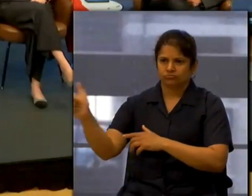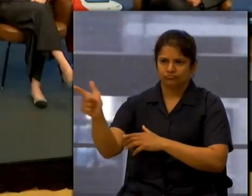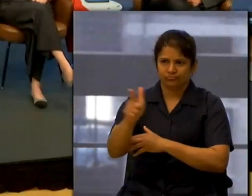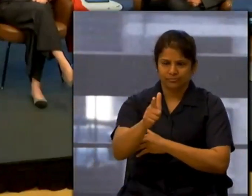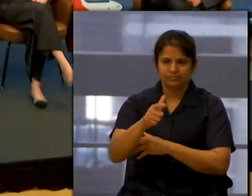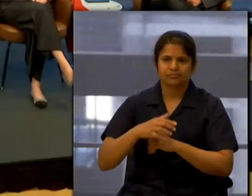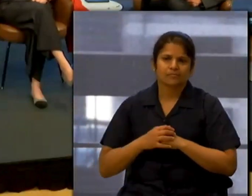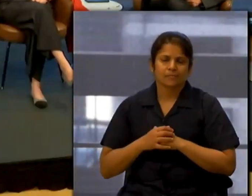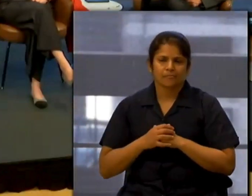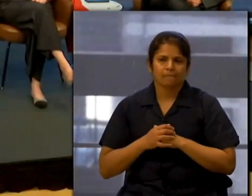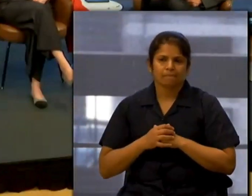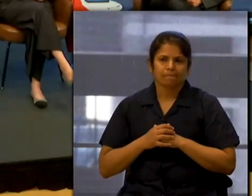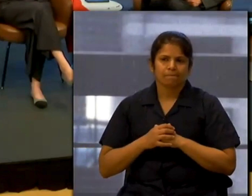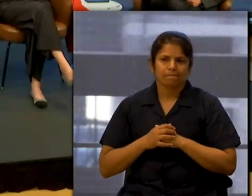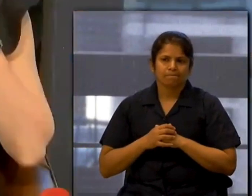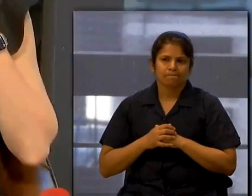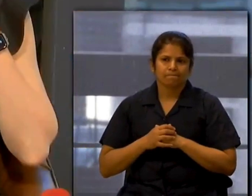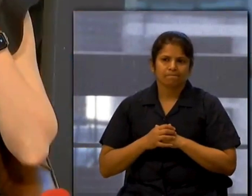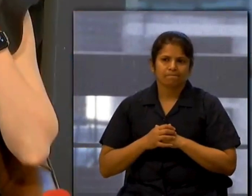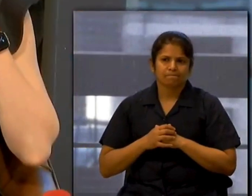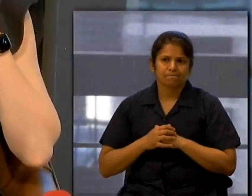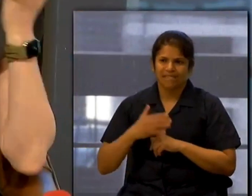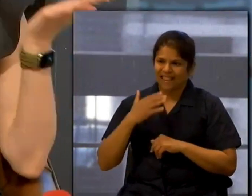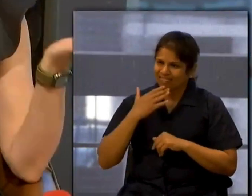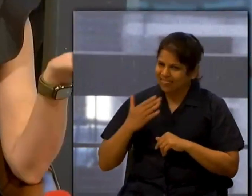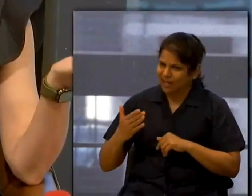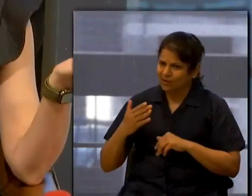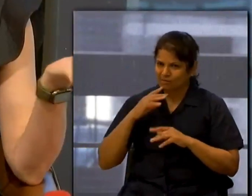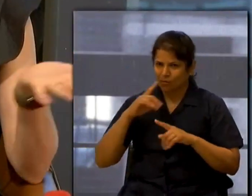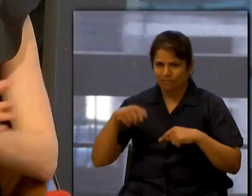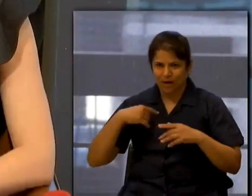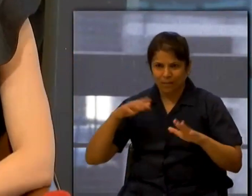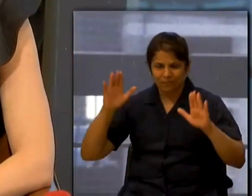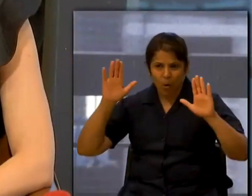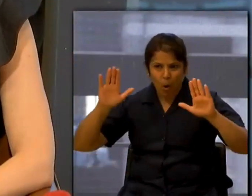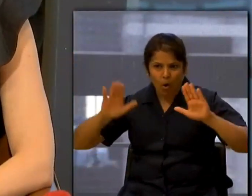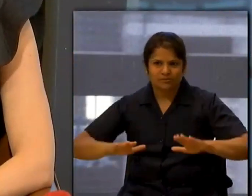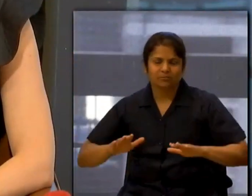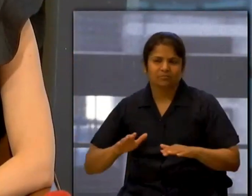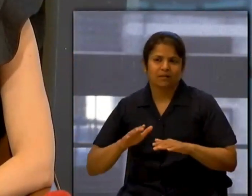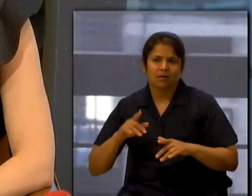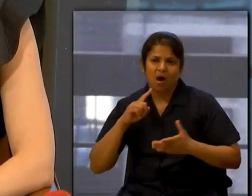has been phenomenal. I've learned so much. I hope it's been educational for others.